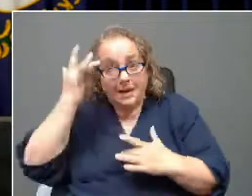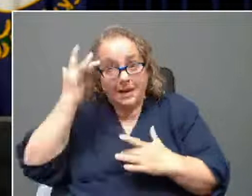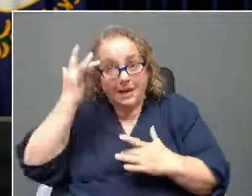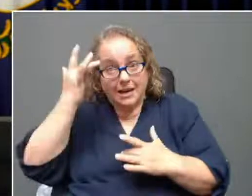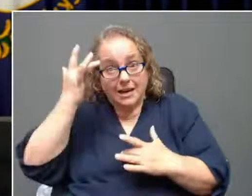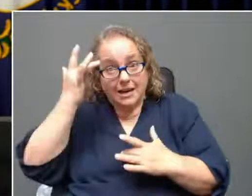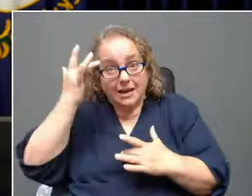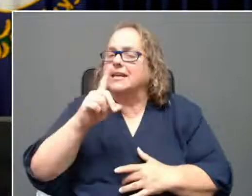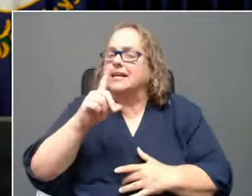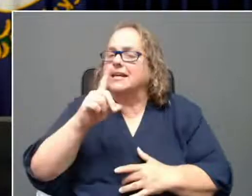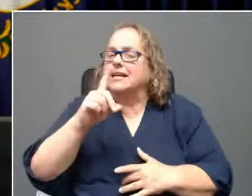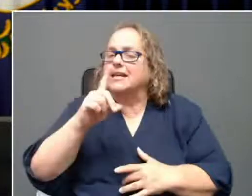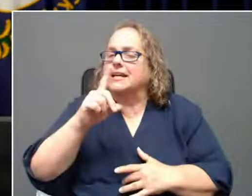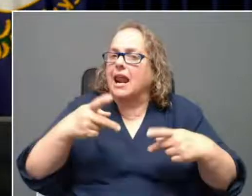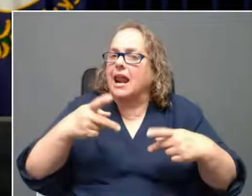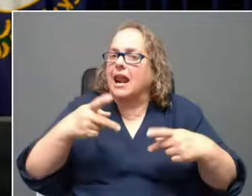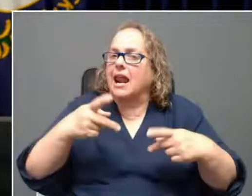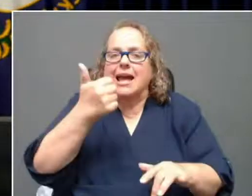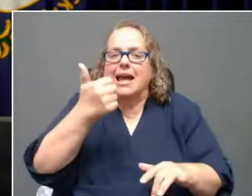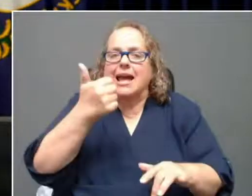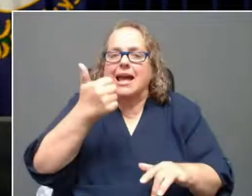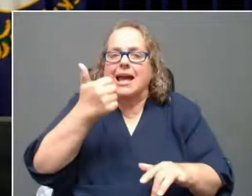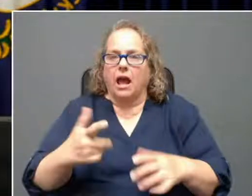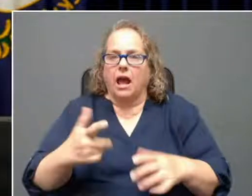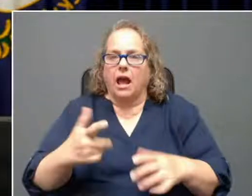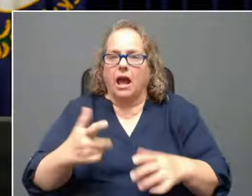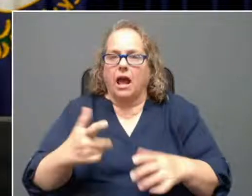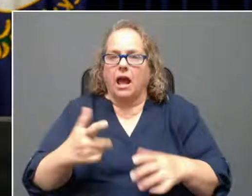in the construction, maintenance, and continuance